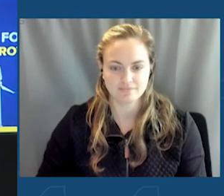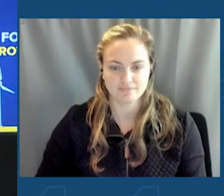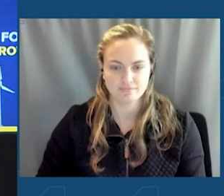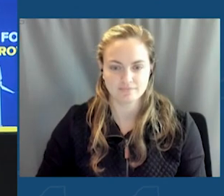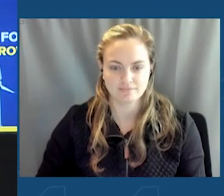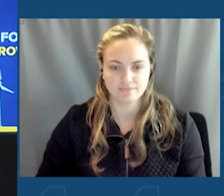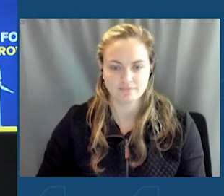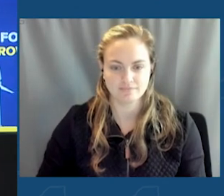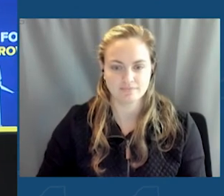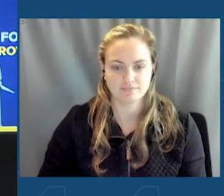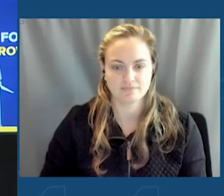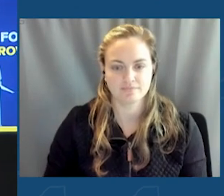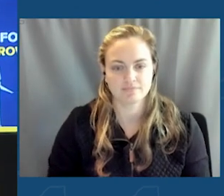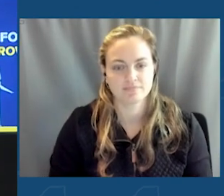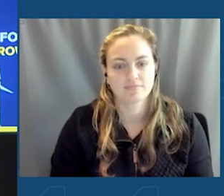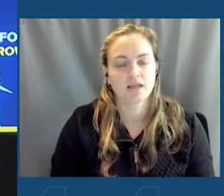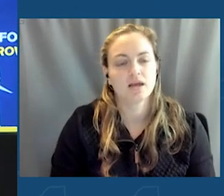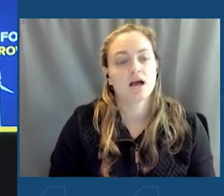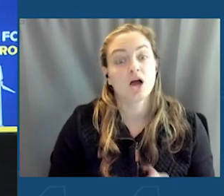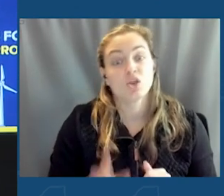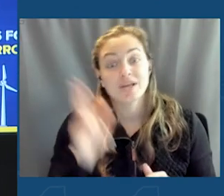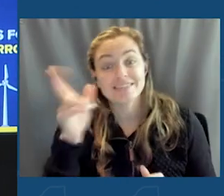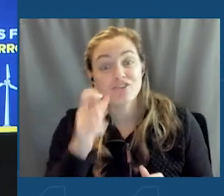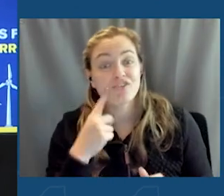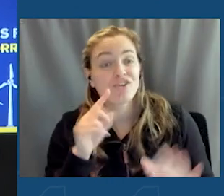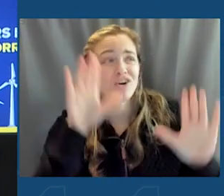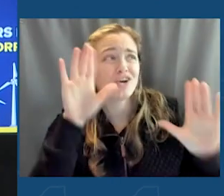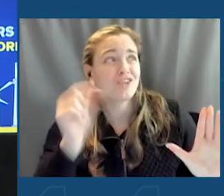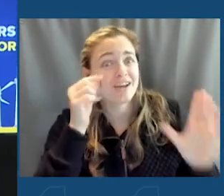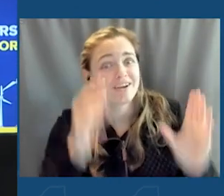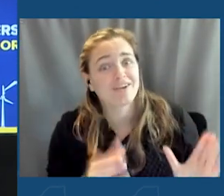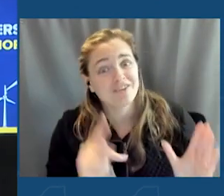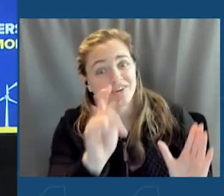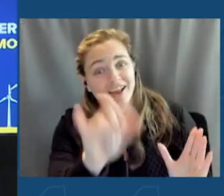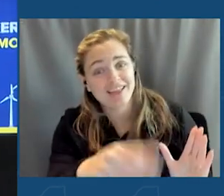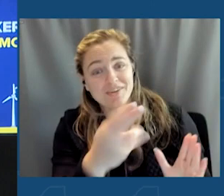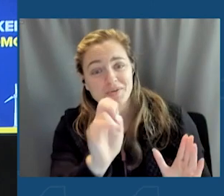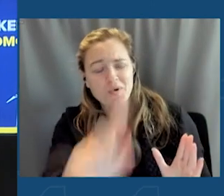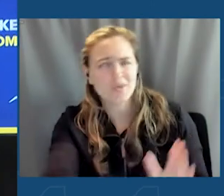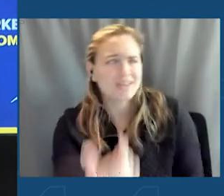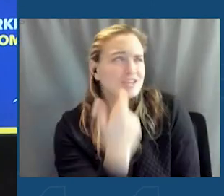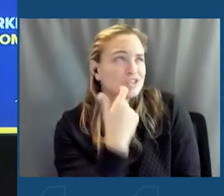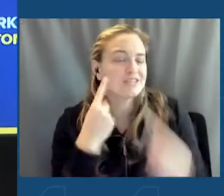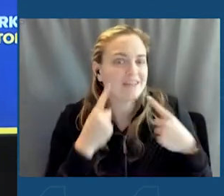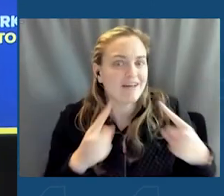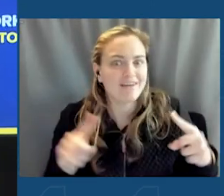All right, ladies and gentlemen, let's hear it for our great governor, Kathy Hochul, who just announced